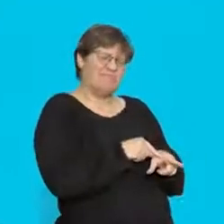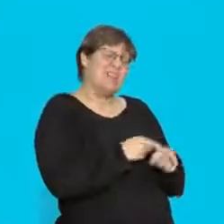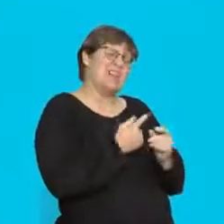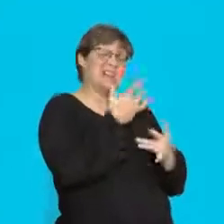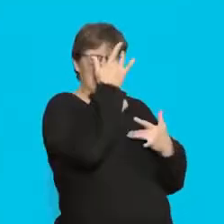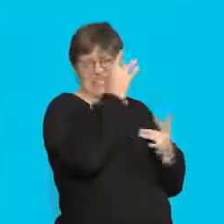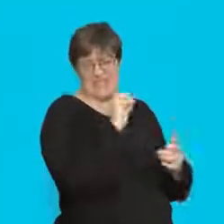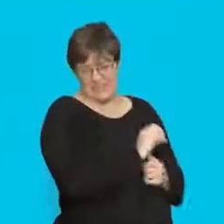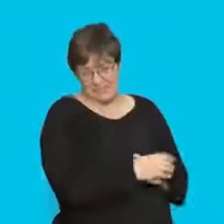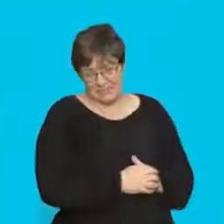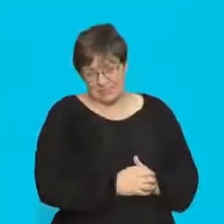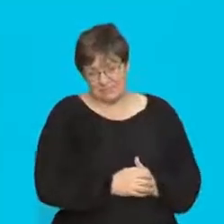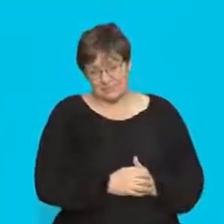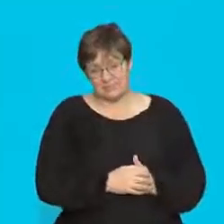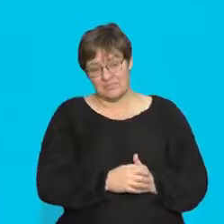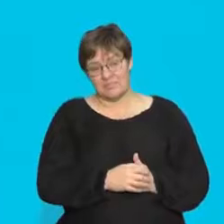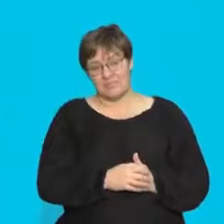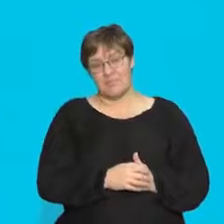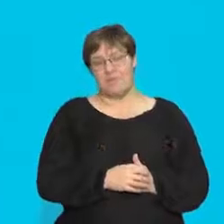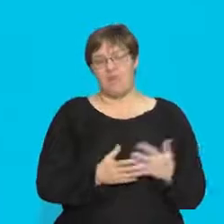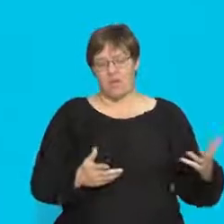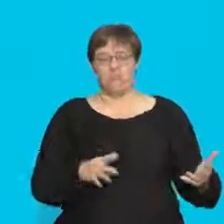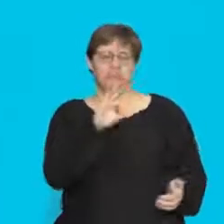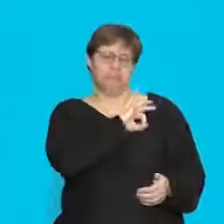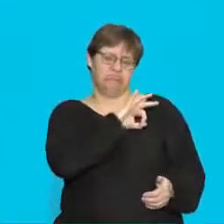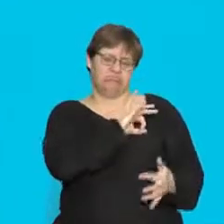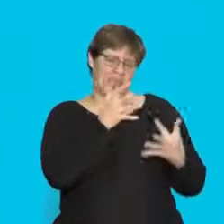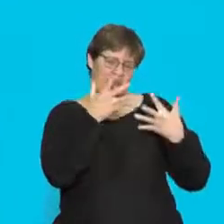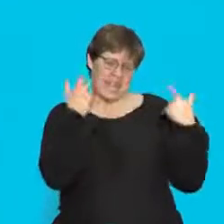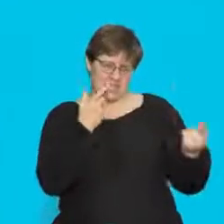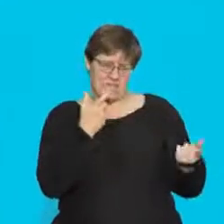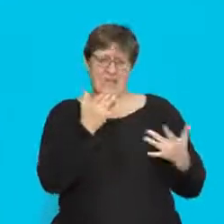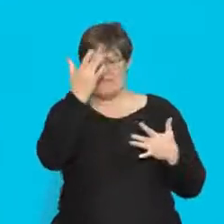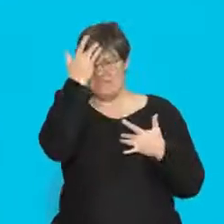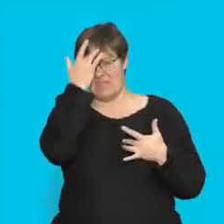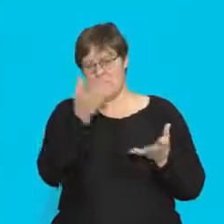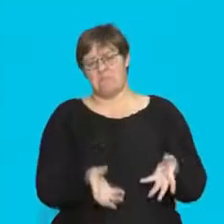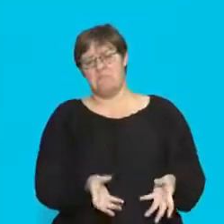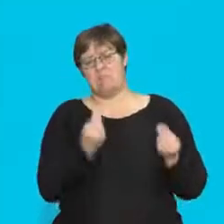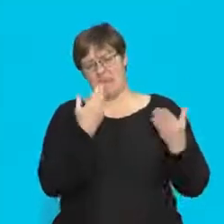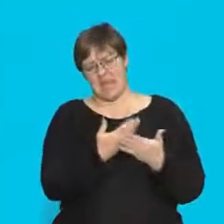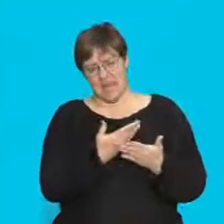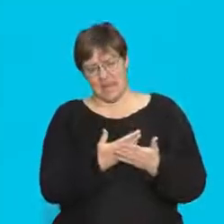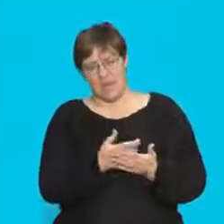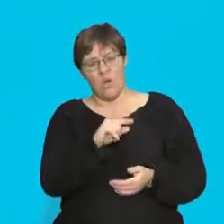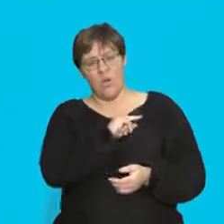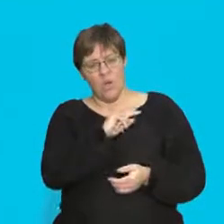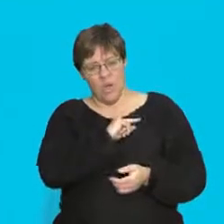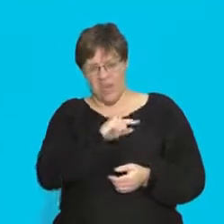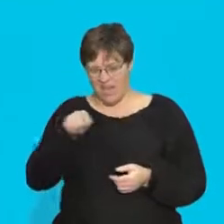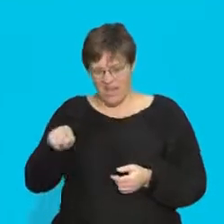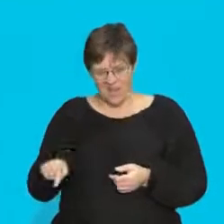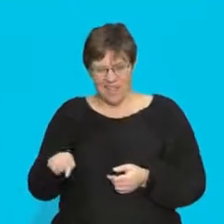parasites inside their salivary glands, and so this poor cat could even get tick bite fever